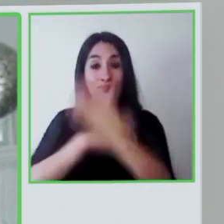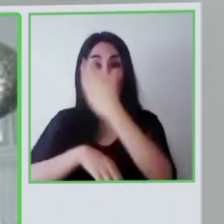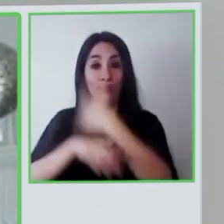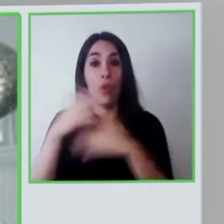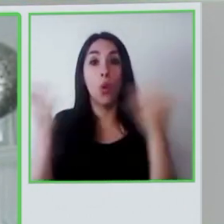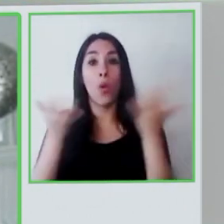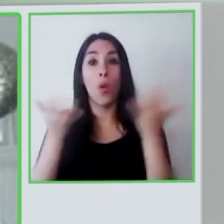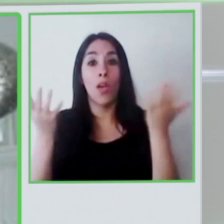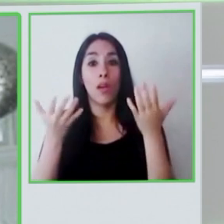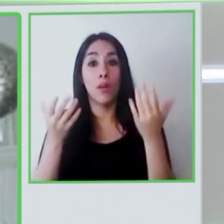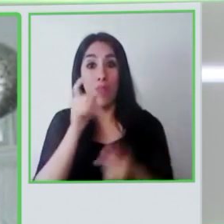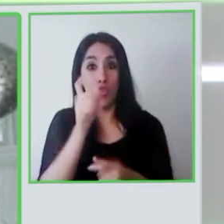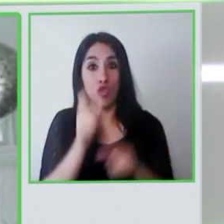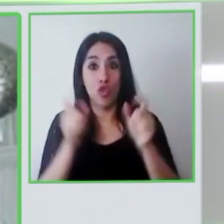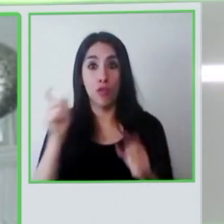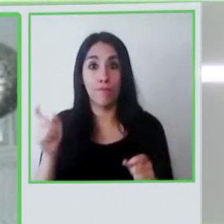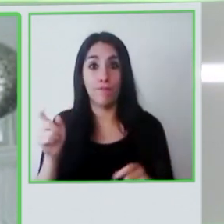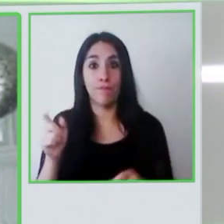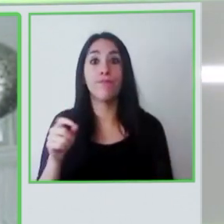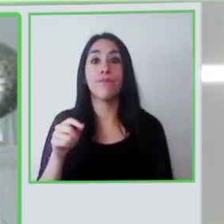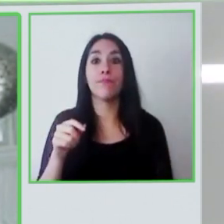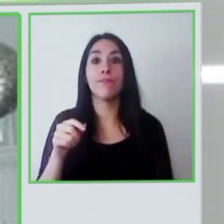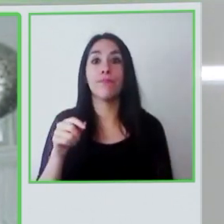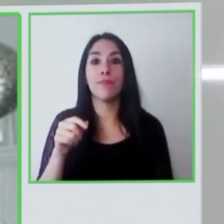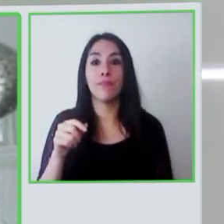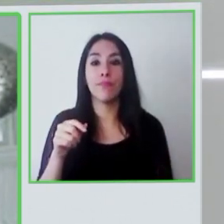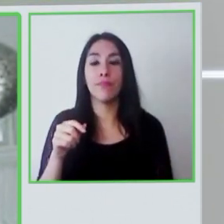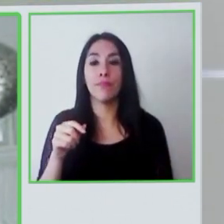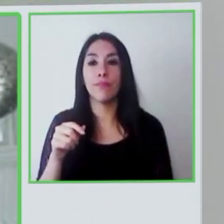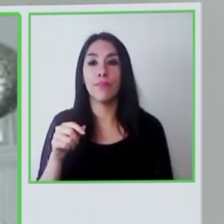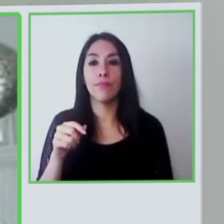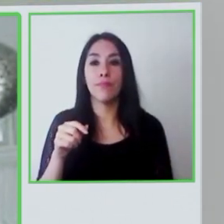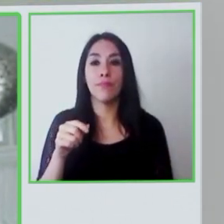employees is to have that people with disability can have